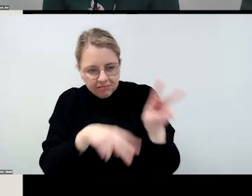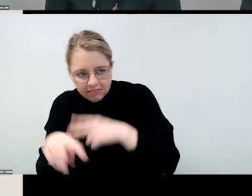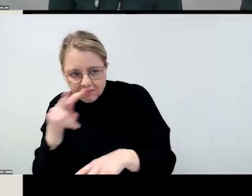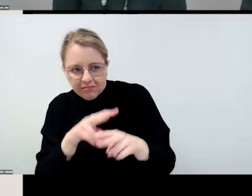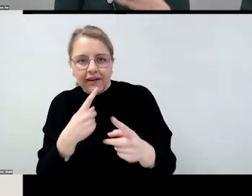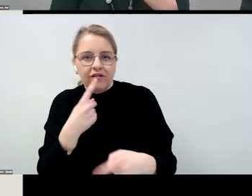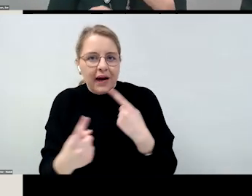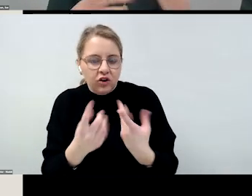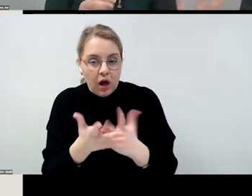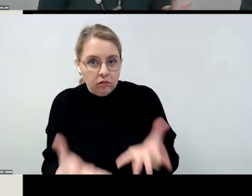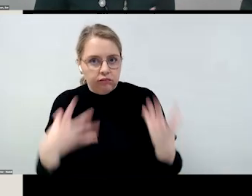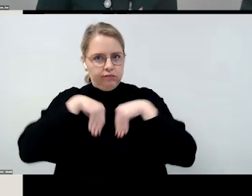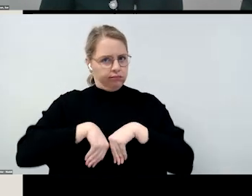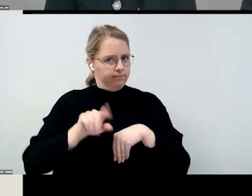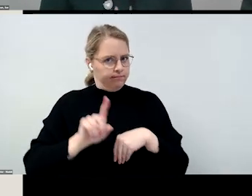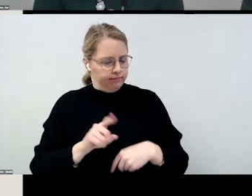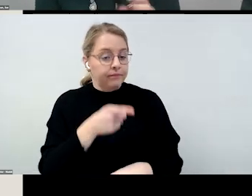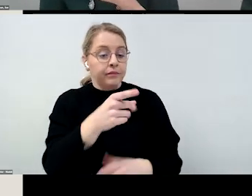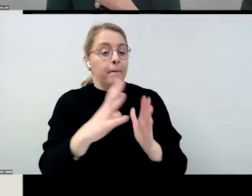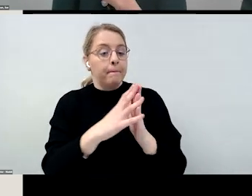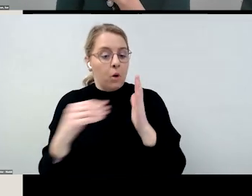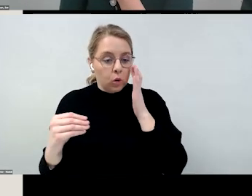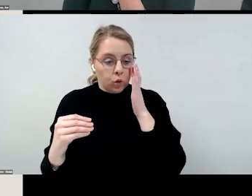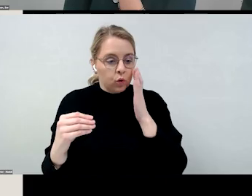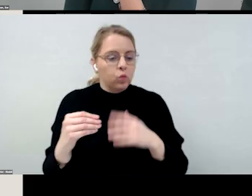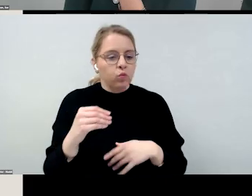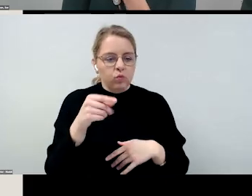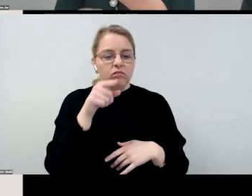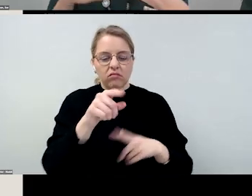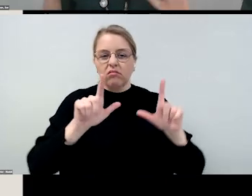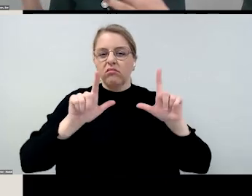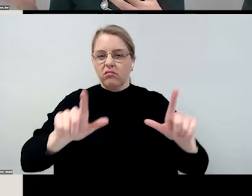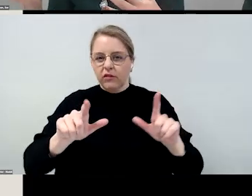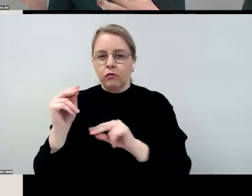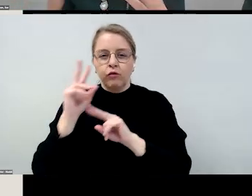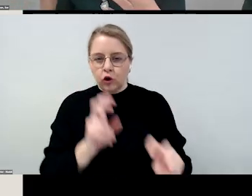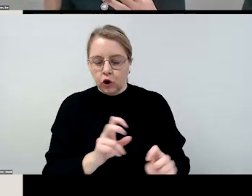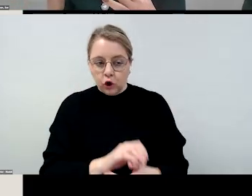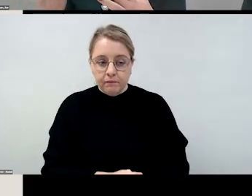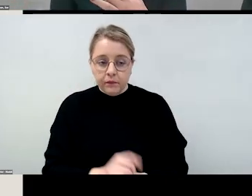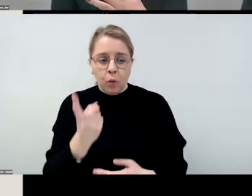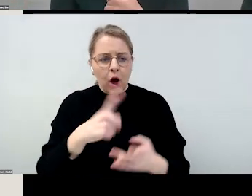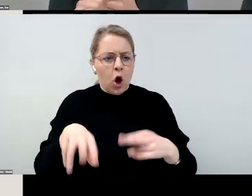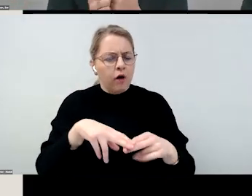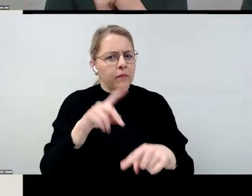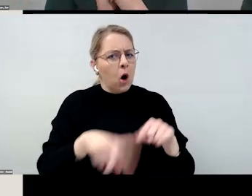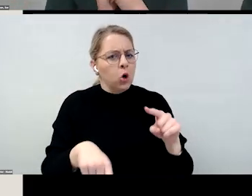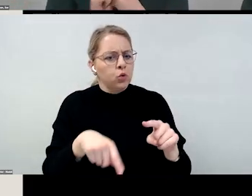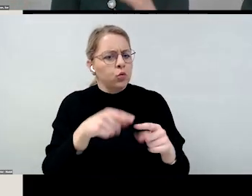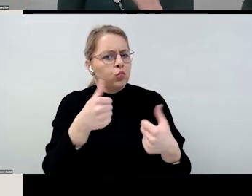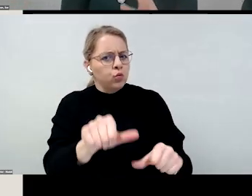health information. So this model here is by Sorensen and colleagues, and it is one of the most used models to understand health